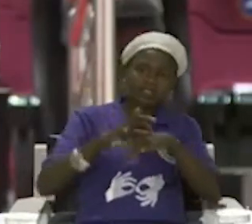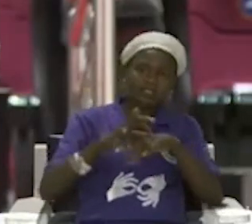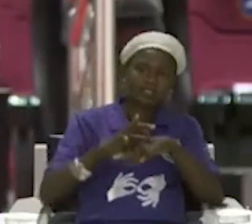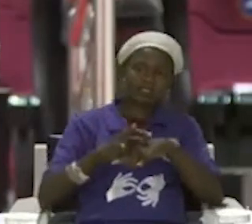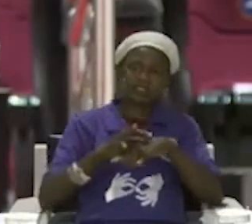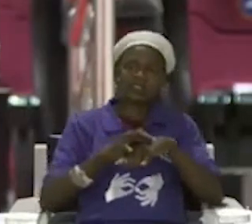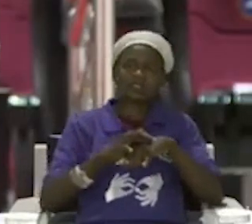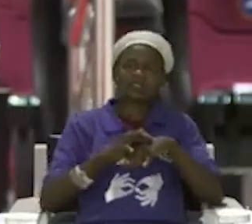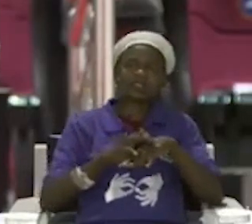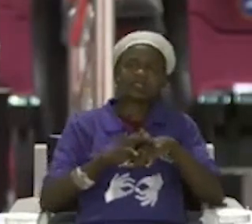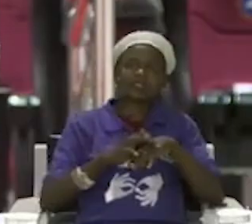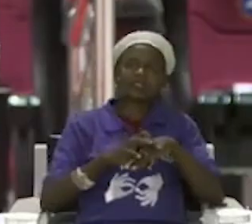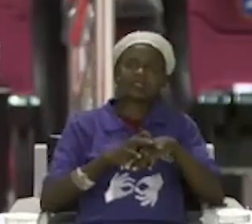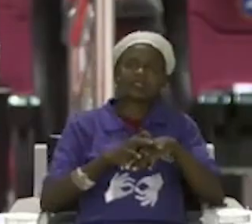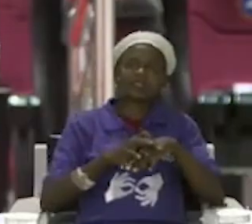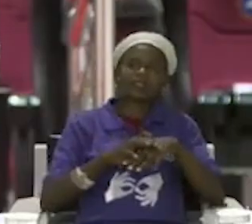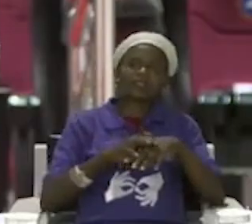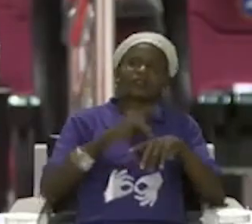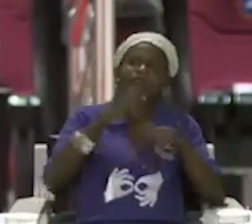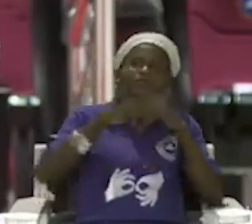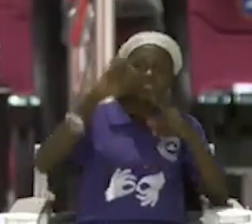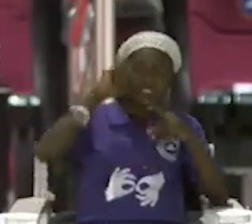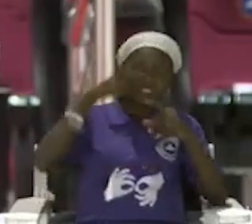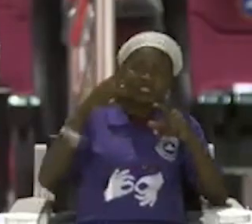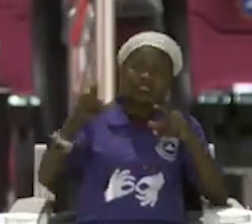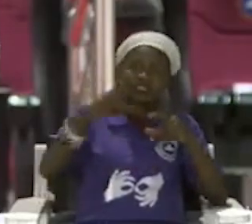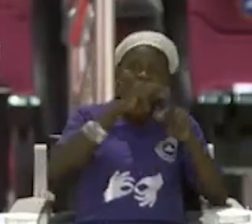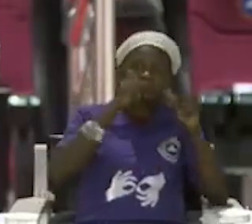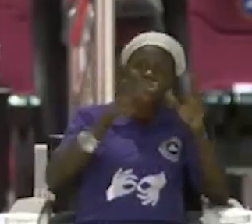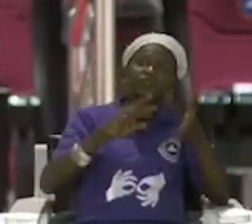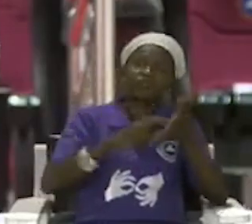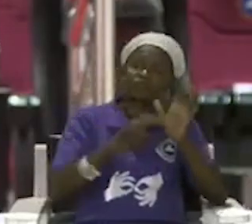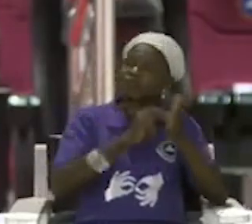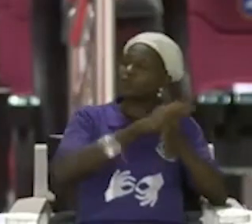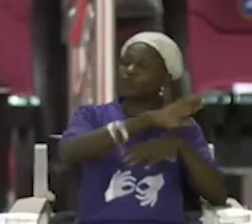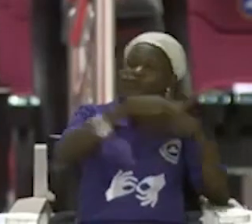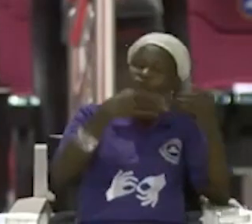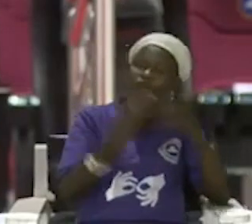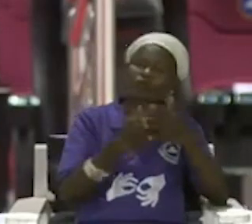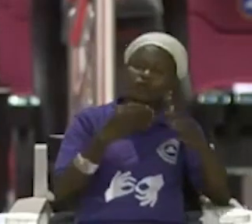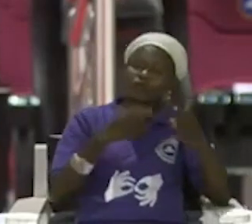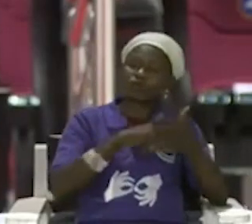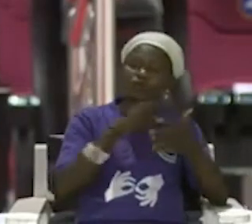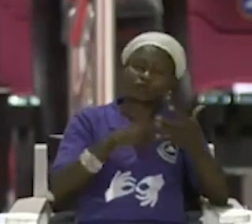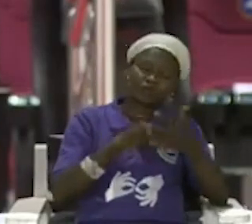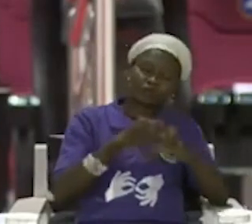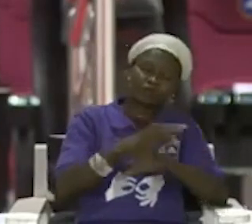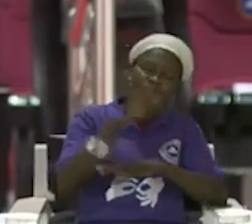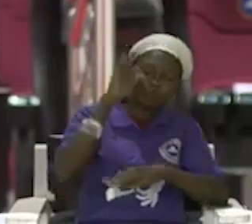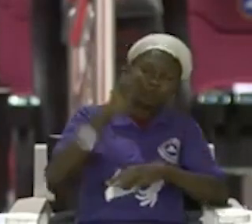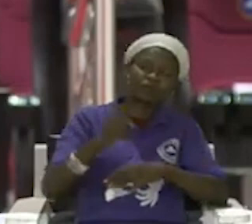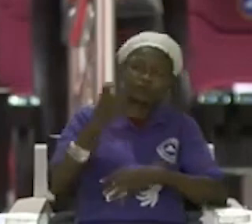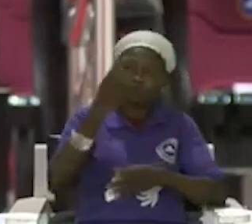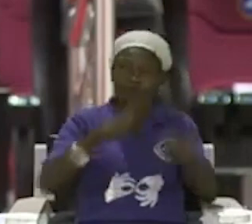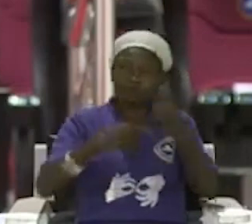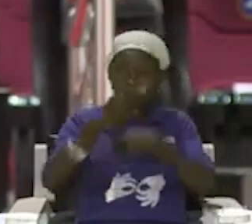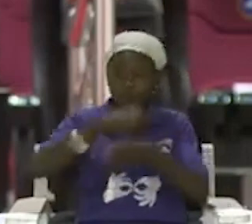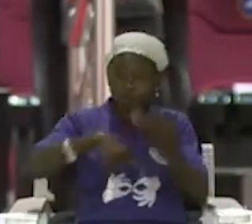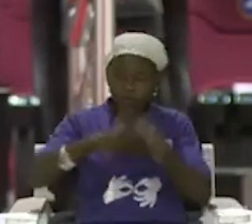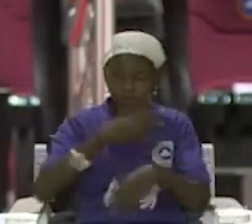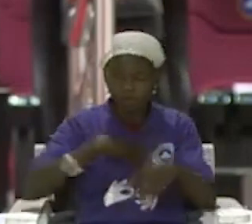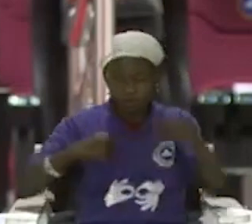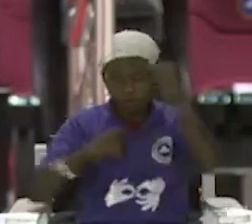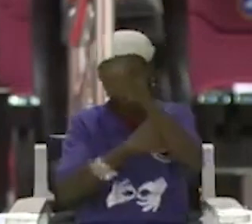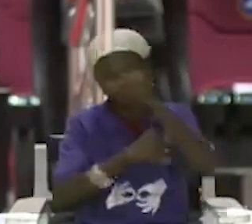And when he says you are blessed, it means all these forces must come round and support